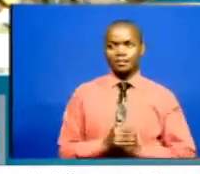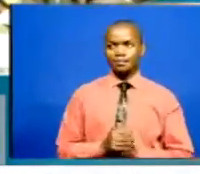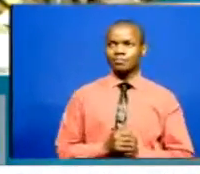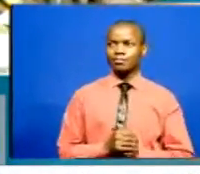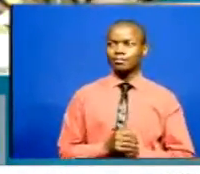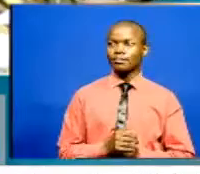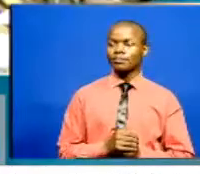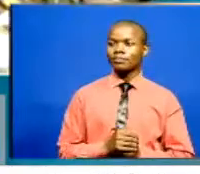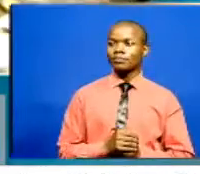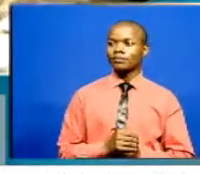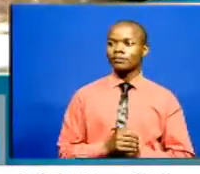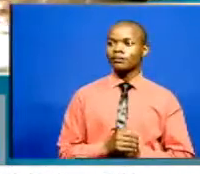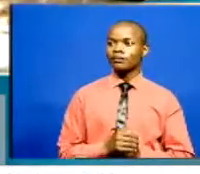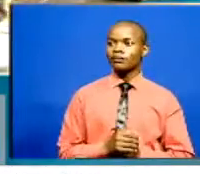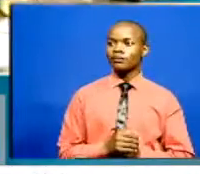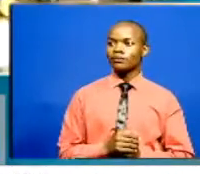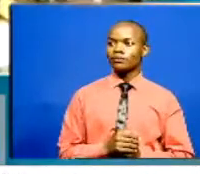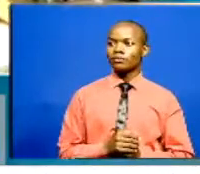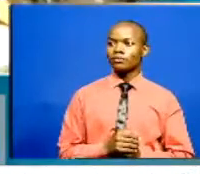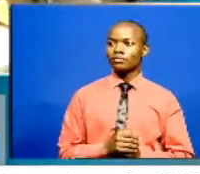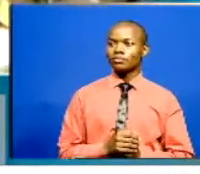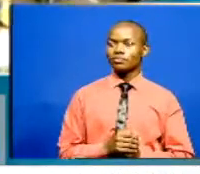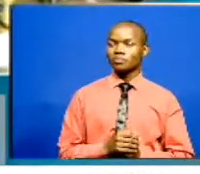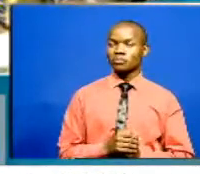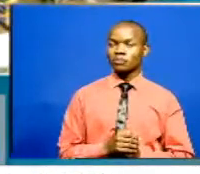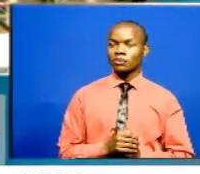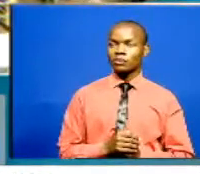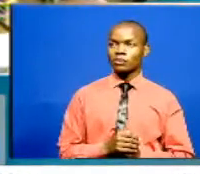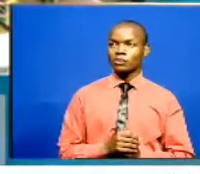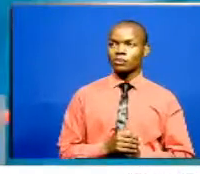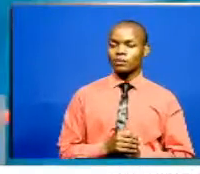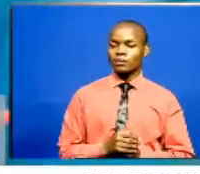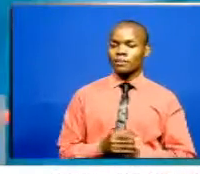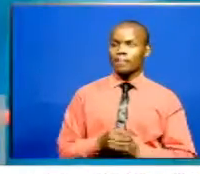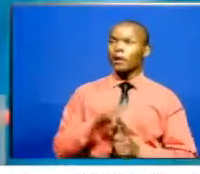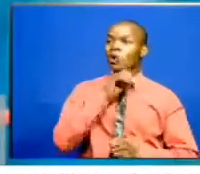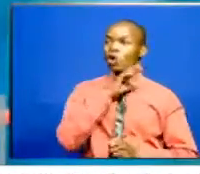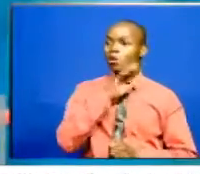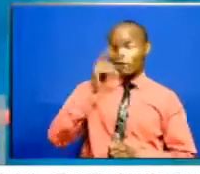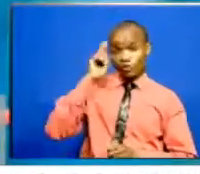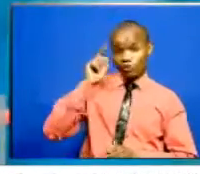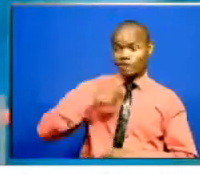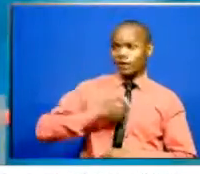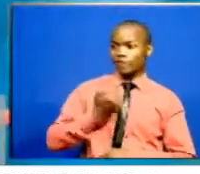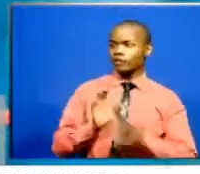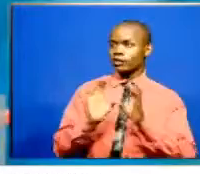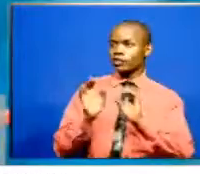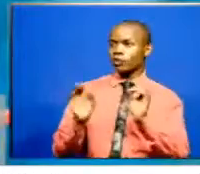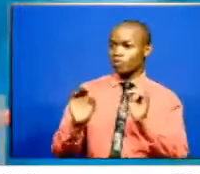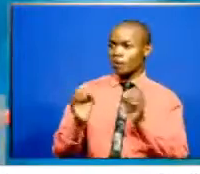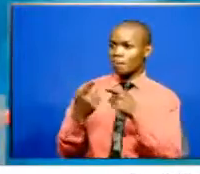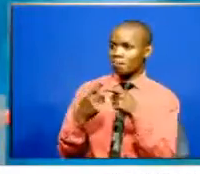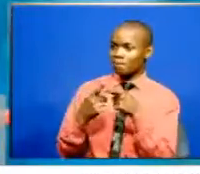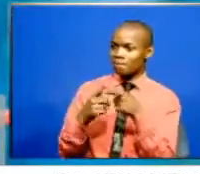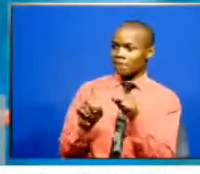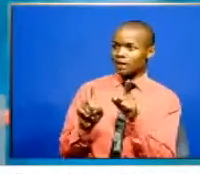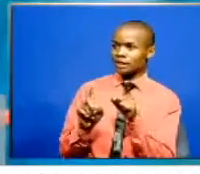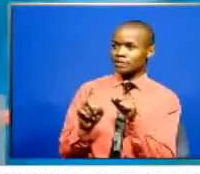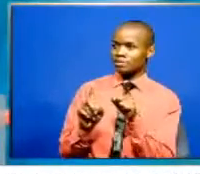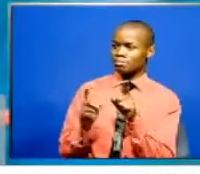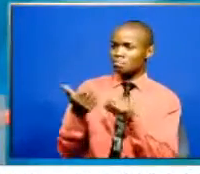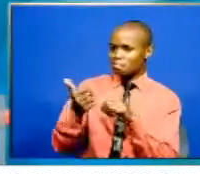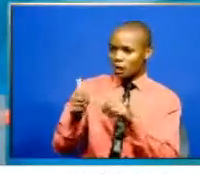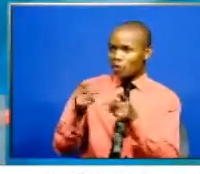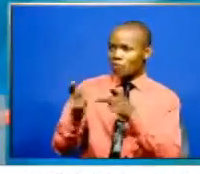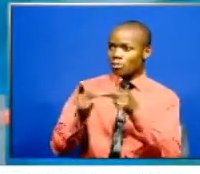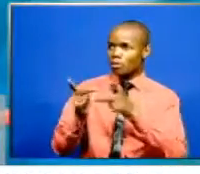be stoning ourselves. Mm. Although we have not seen the progress